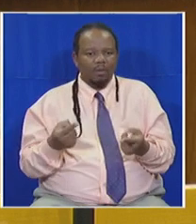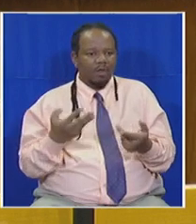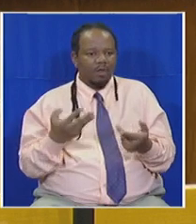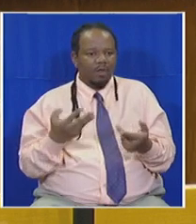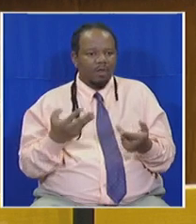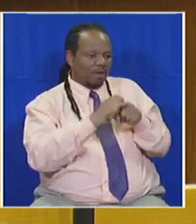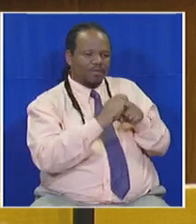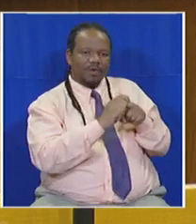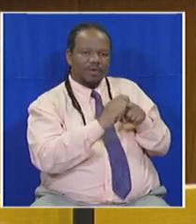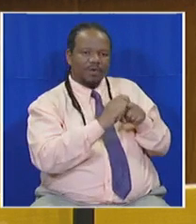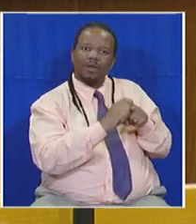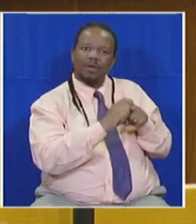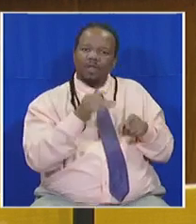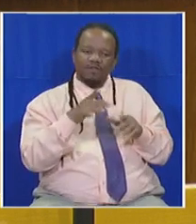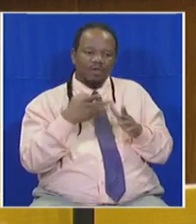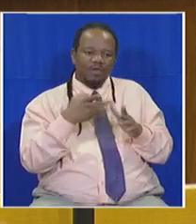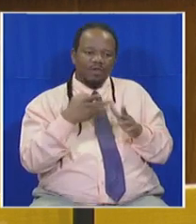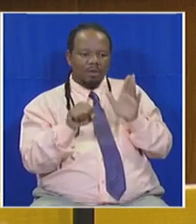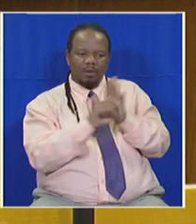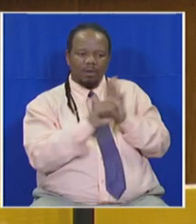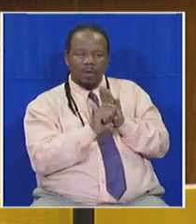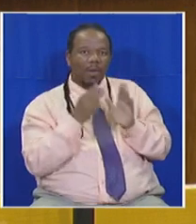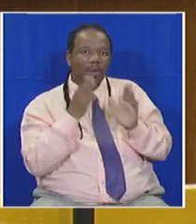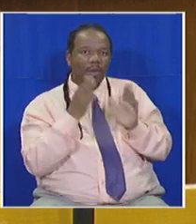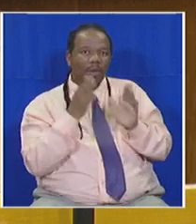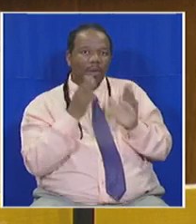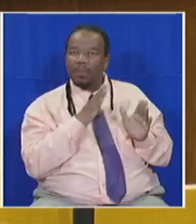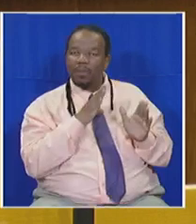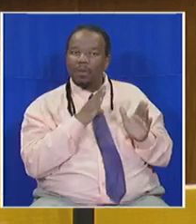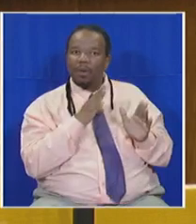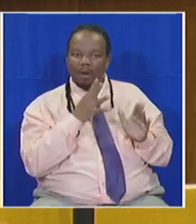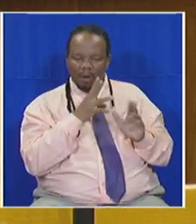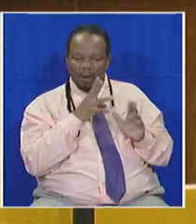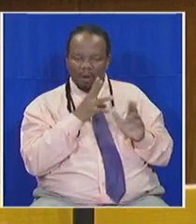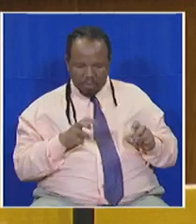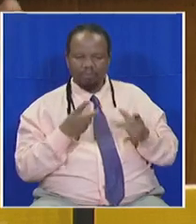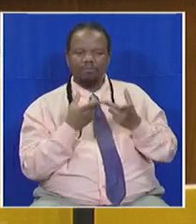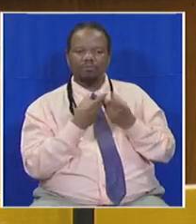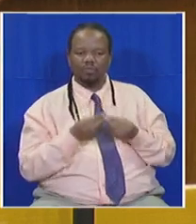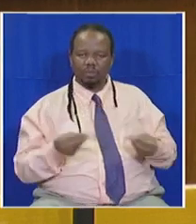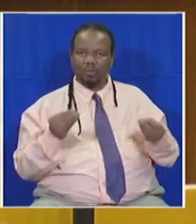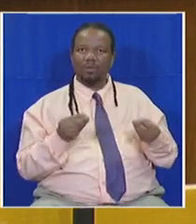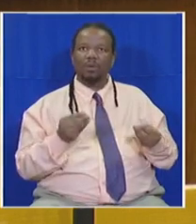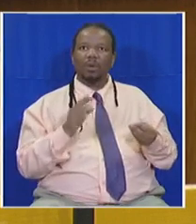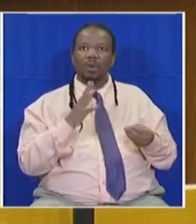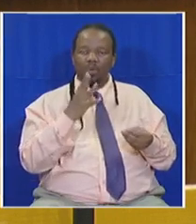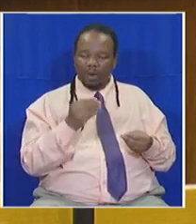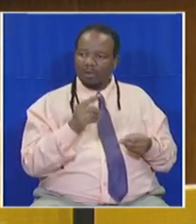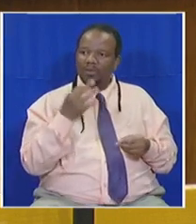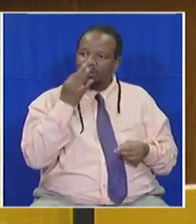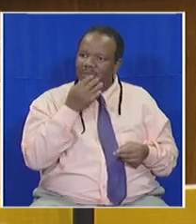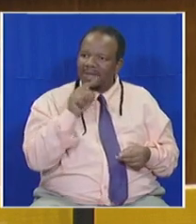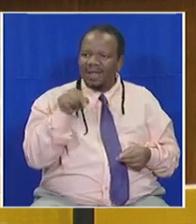the training that is provided to them is not accredited. Thank we you. Will be working on that and we will make sure that we are going to outlaw